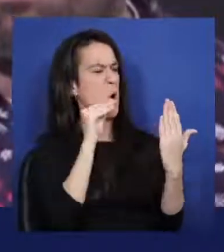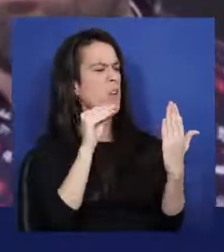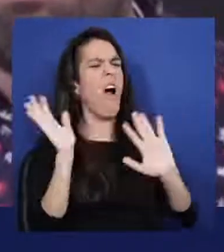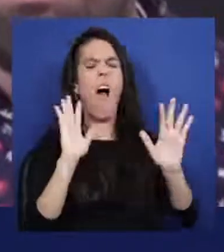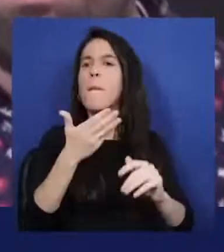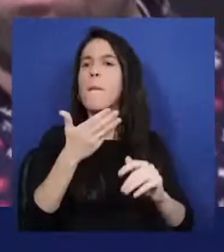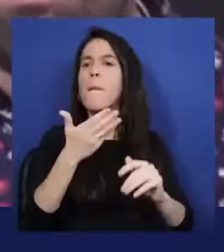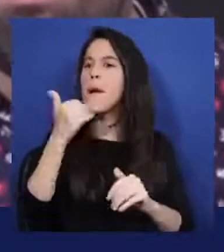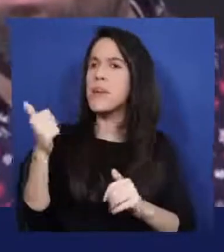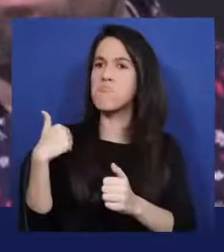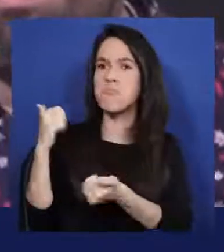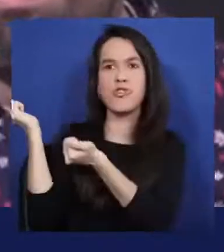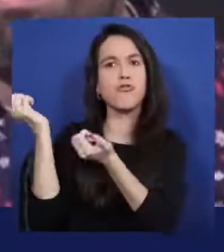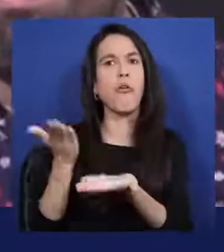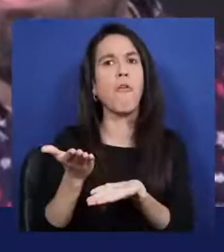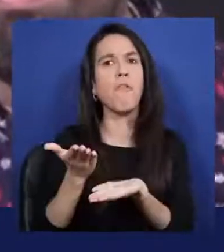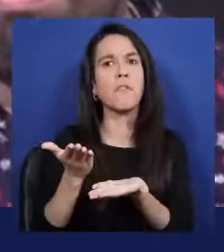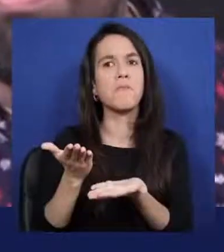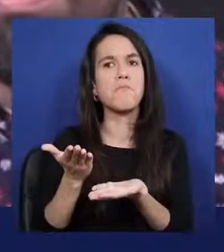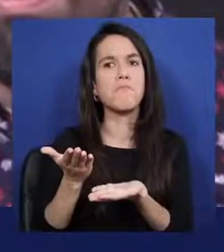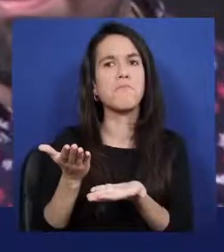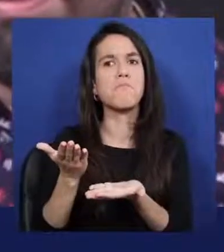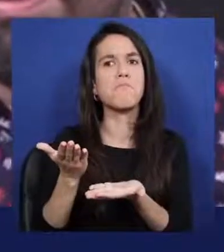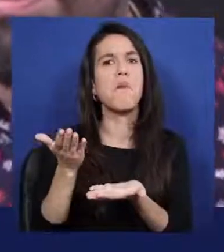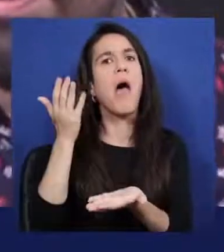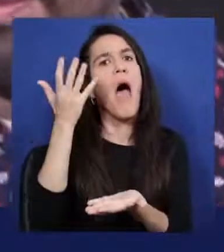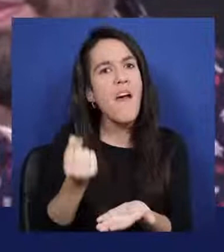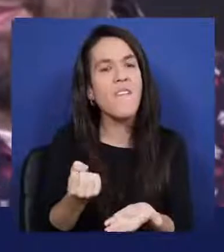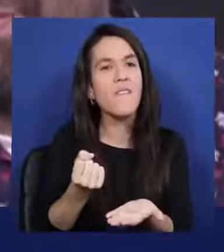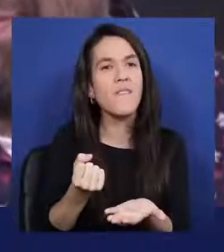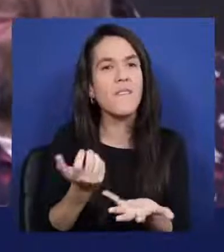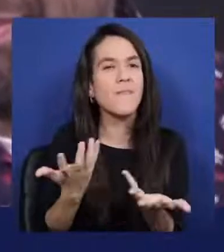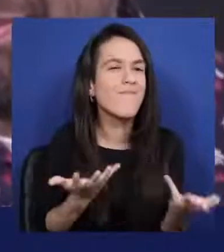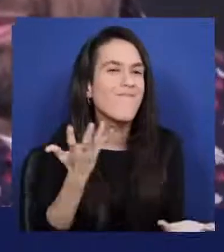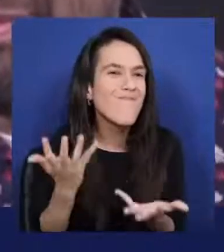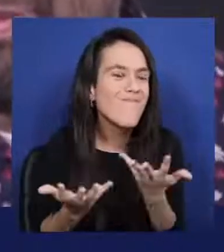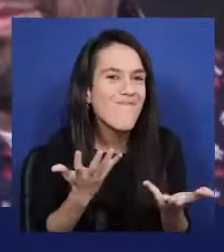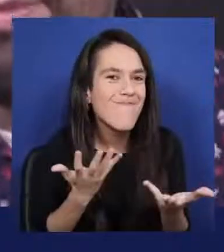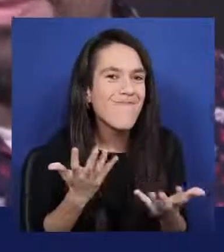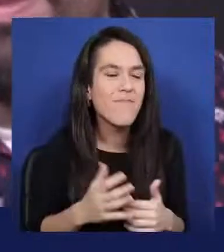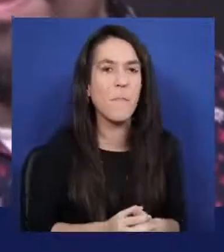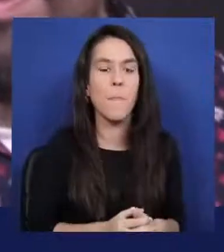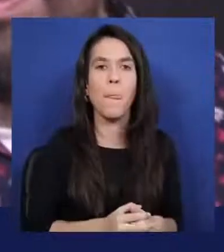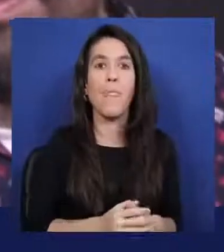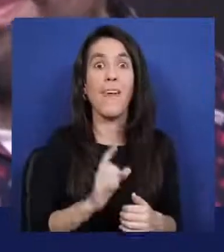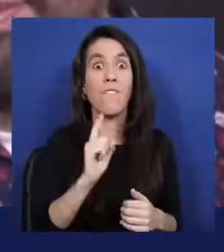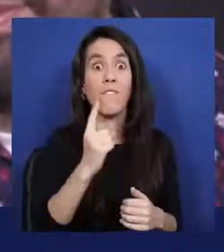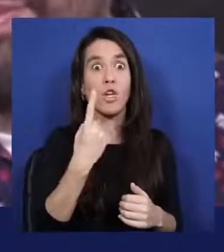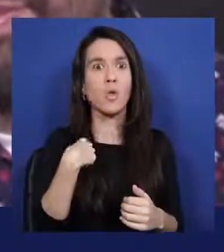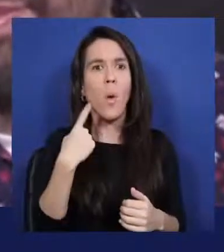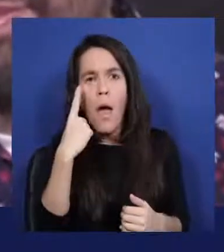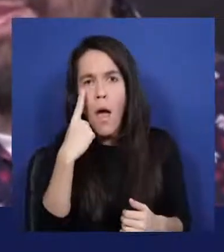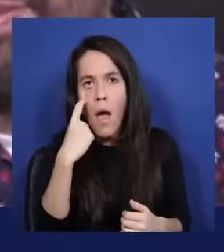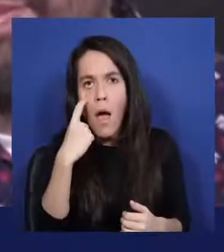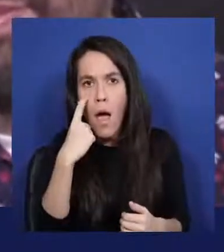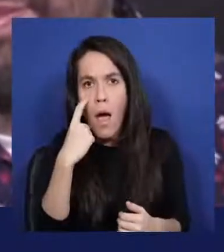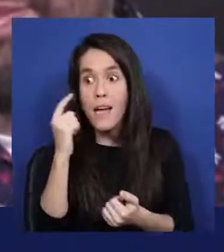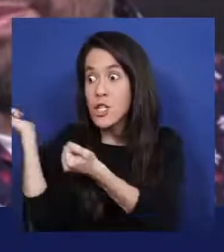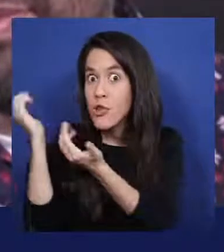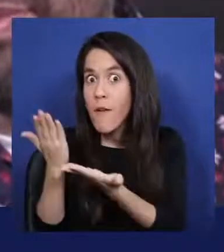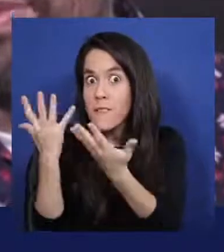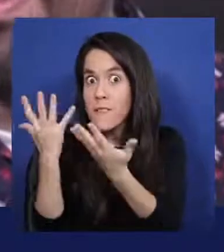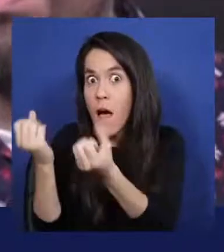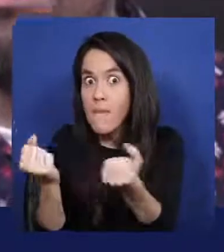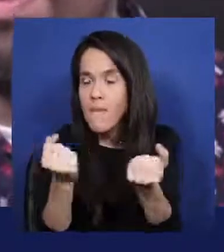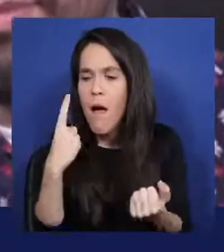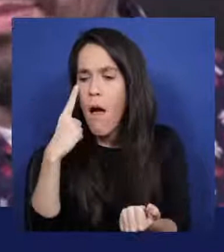I would recommend to check available services first, since that's already pre-built for